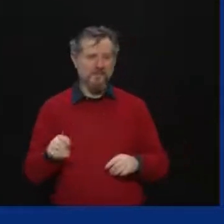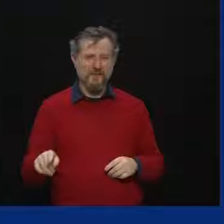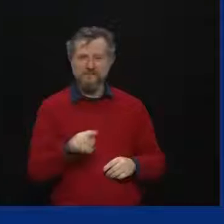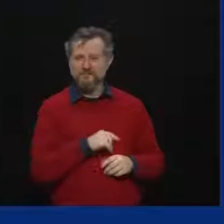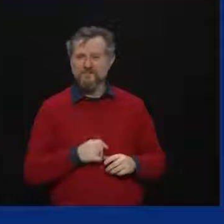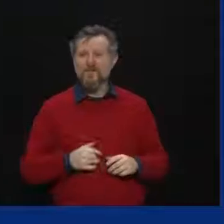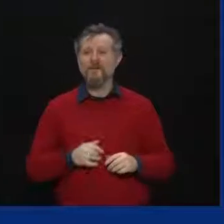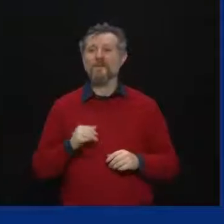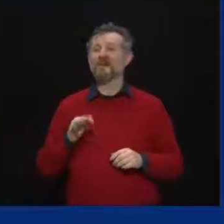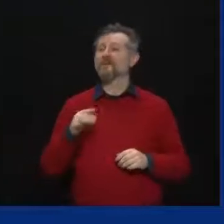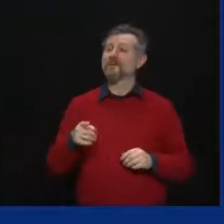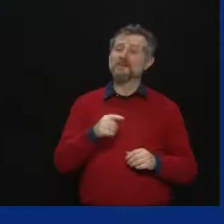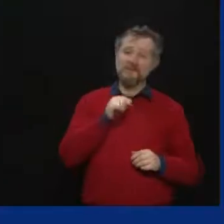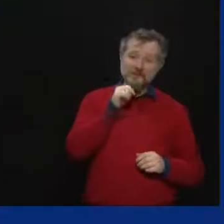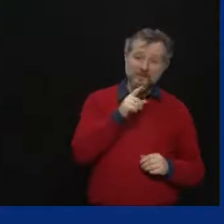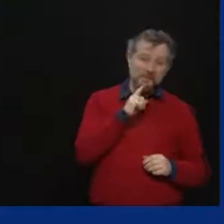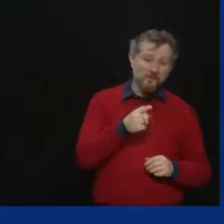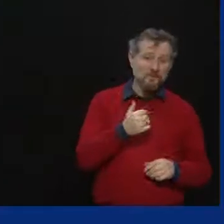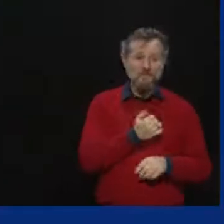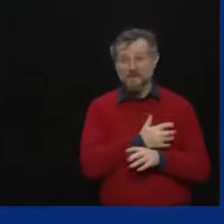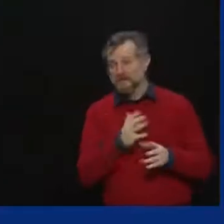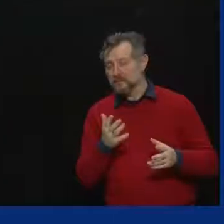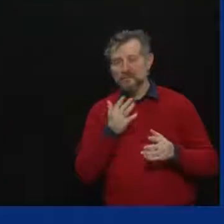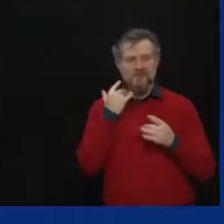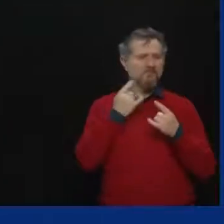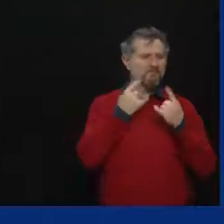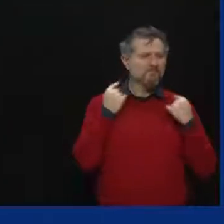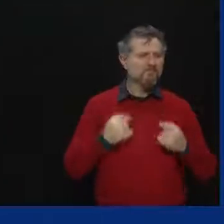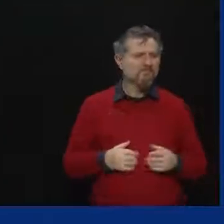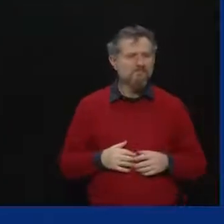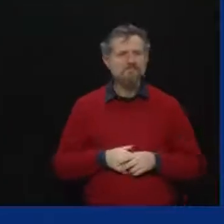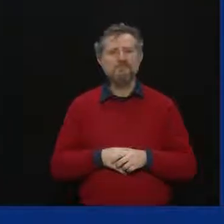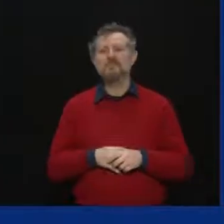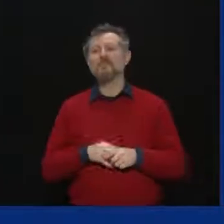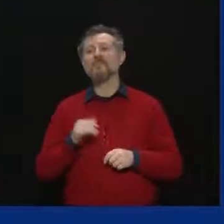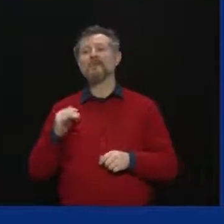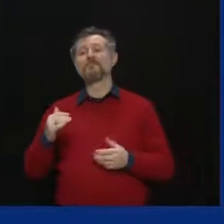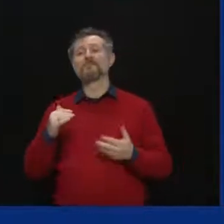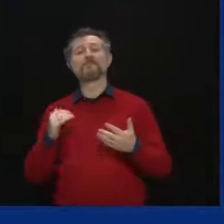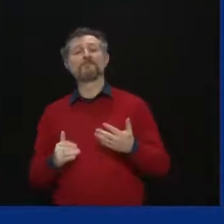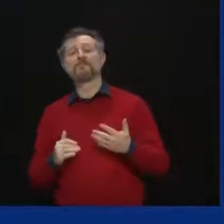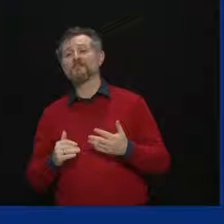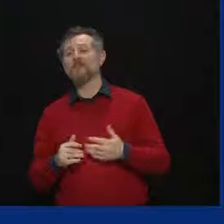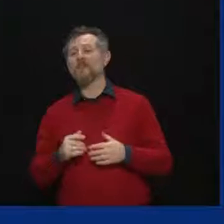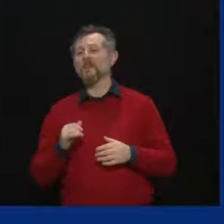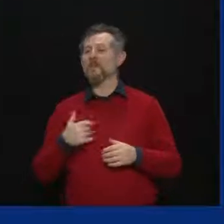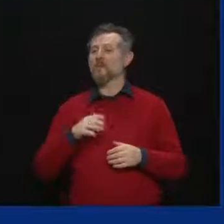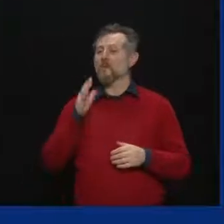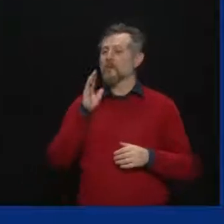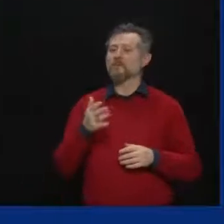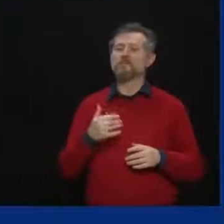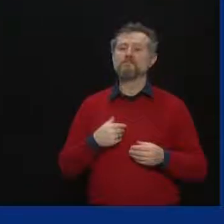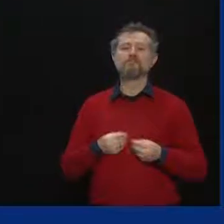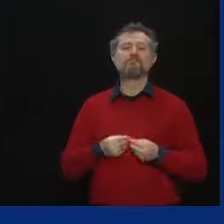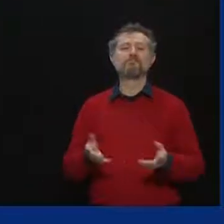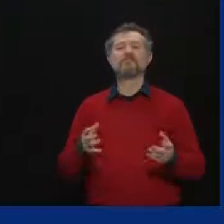if they're vaccinated for sure. So we also wanted to know that, speaking of masks, we are going to be distributing 6 million